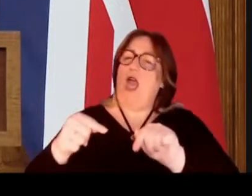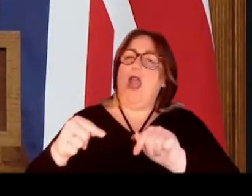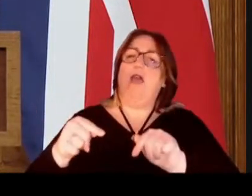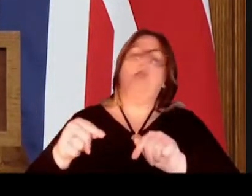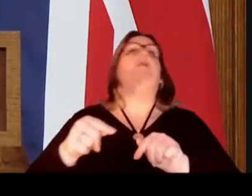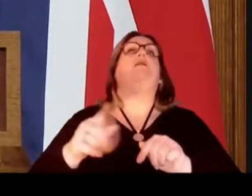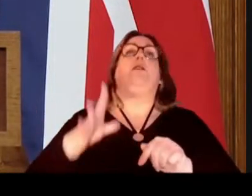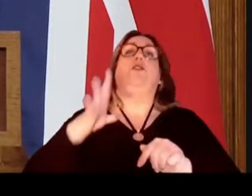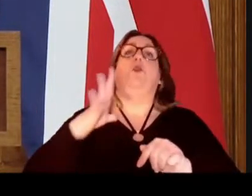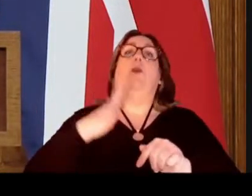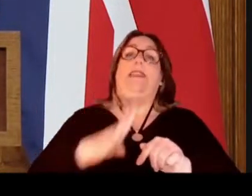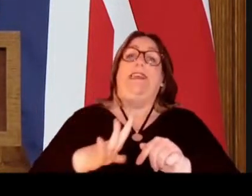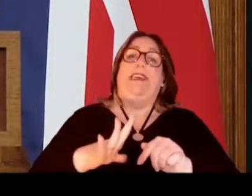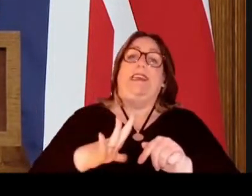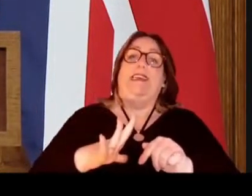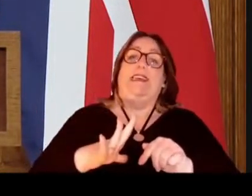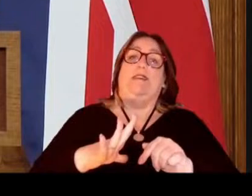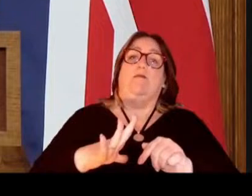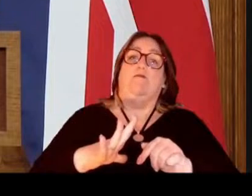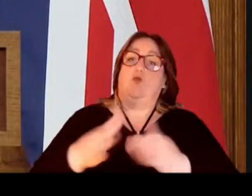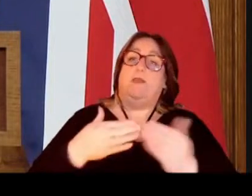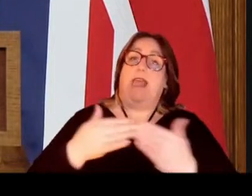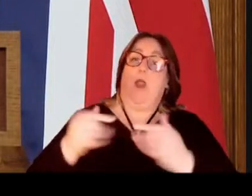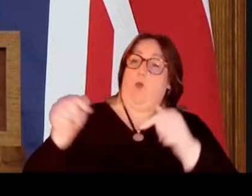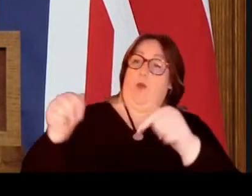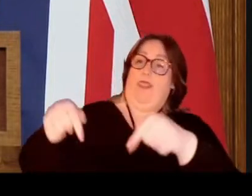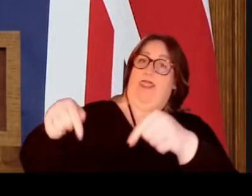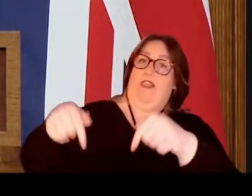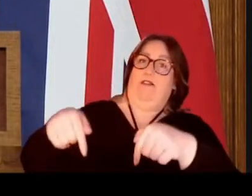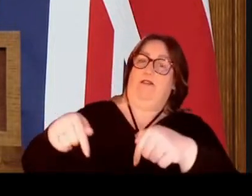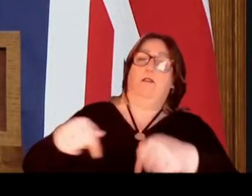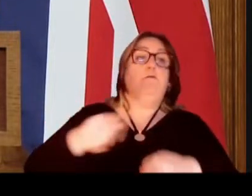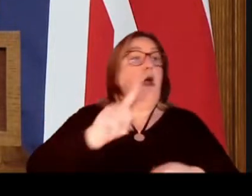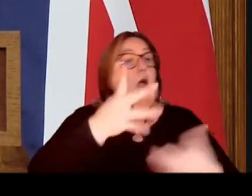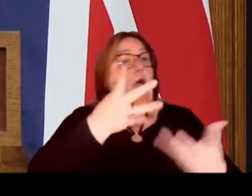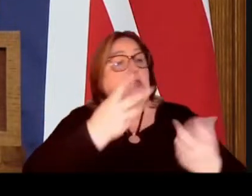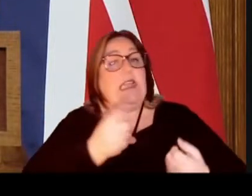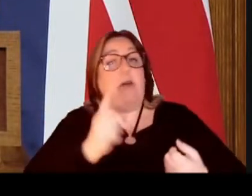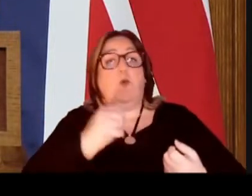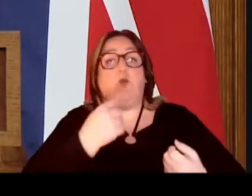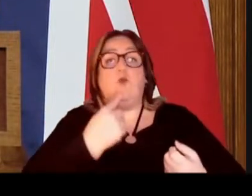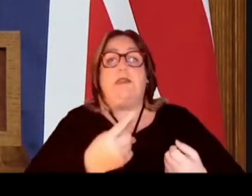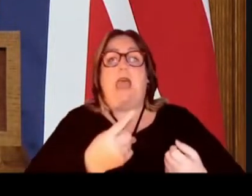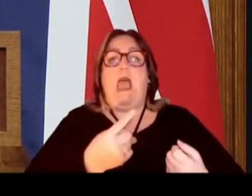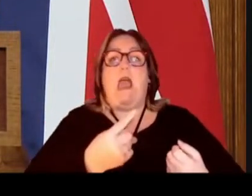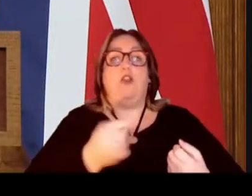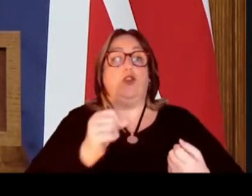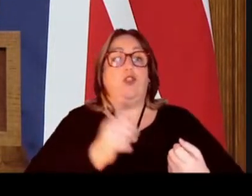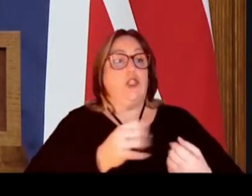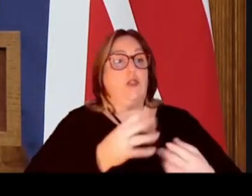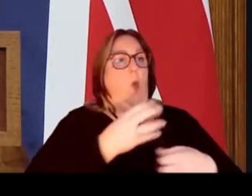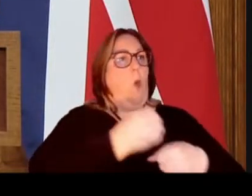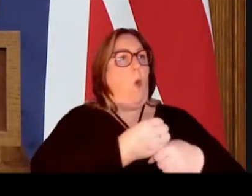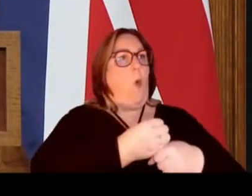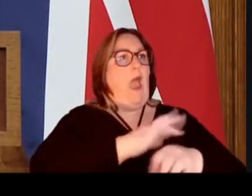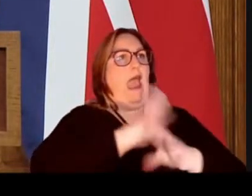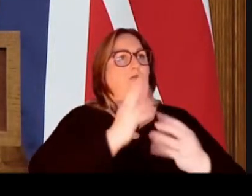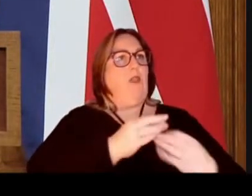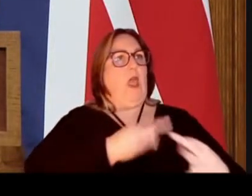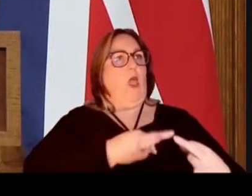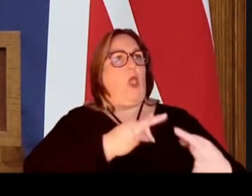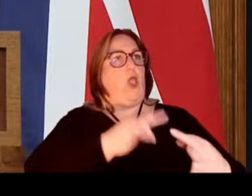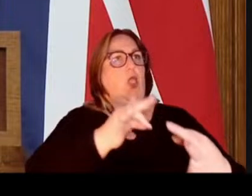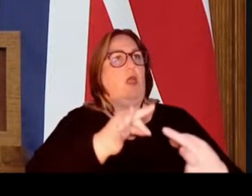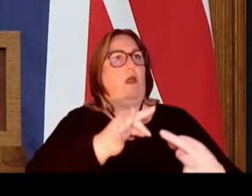accept your challenge. We shouldn't wait until the end of the inquiry before we start the change. And that's why already there's been a